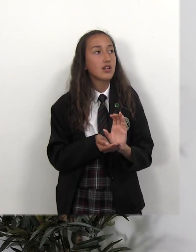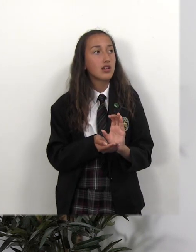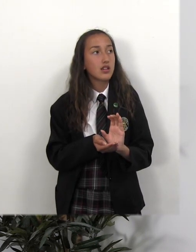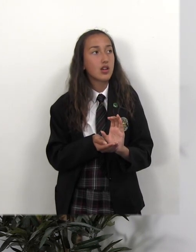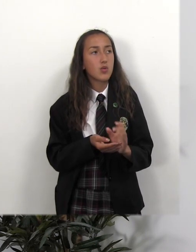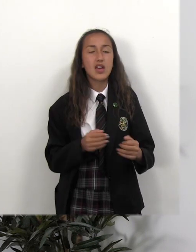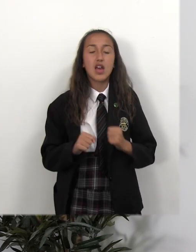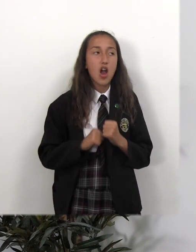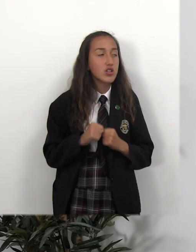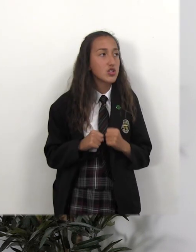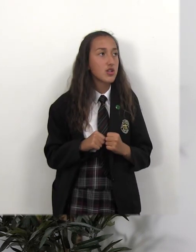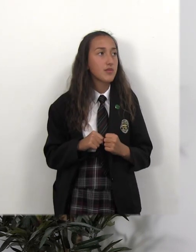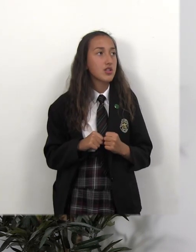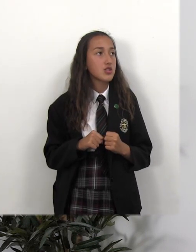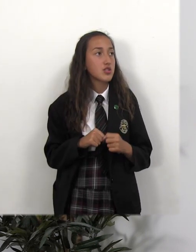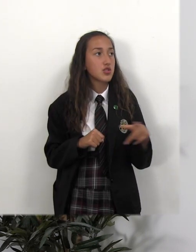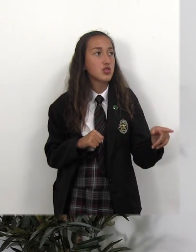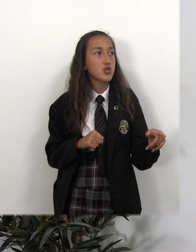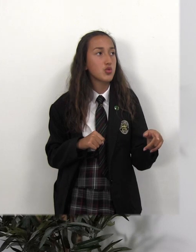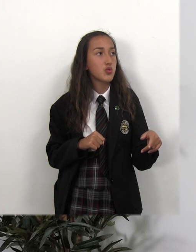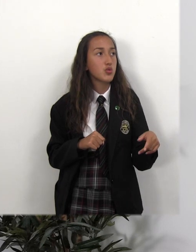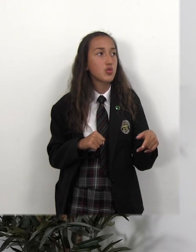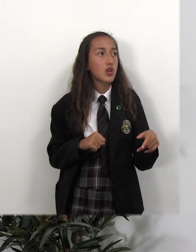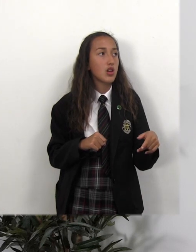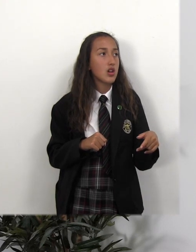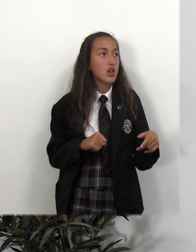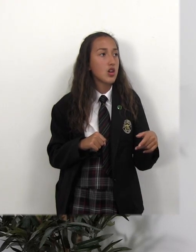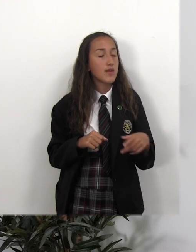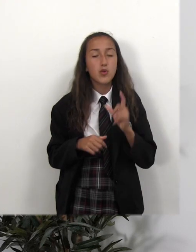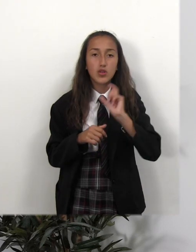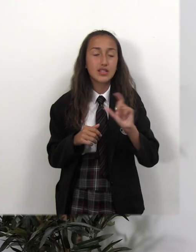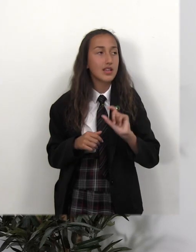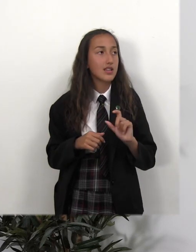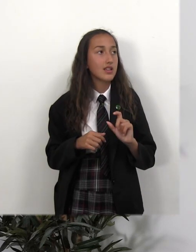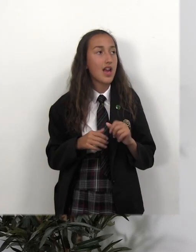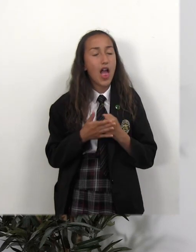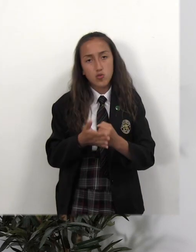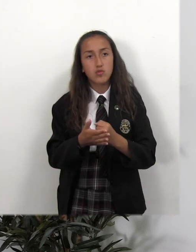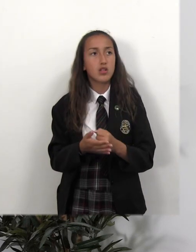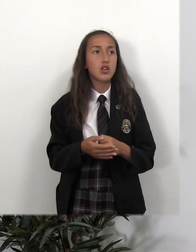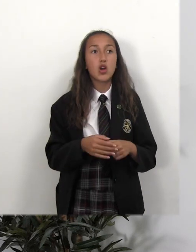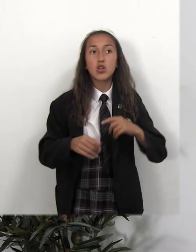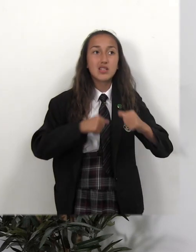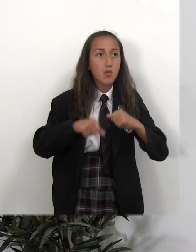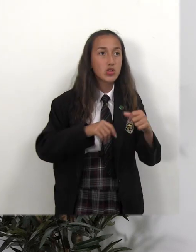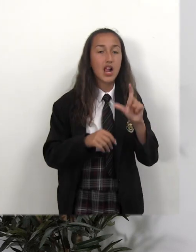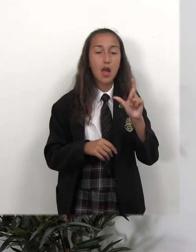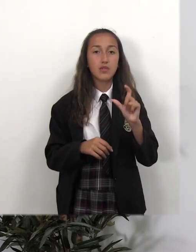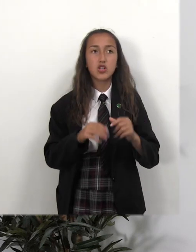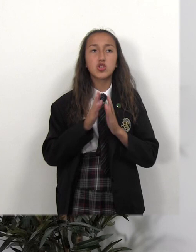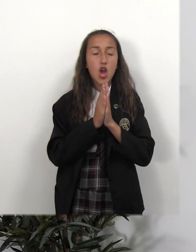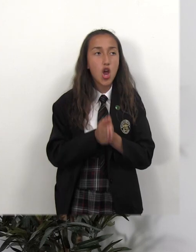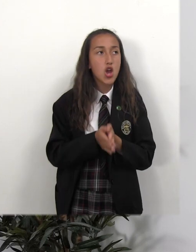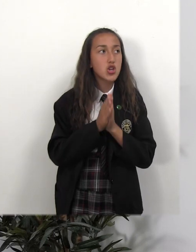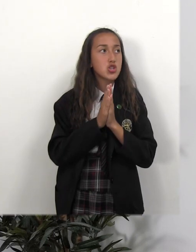We encourage them to look for opportunities to help within their communities, be it their local sports club, churches,